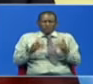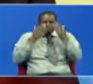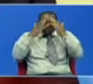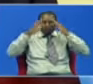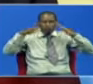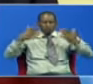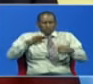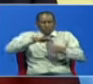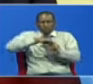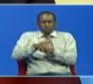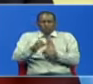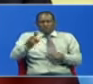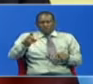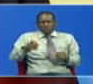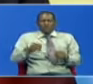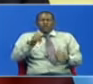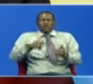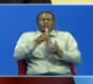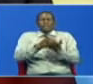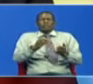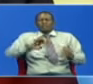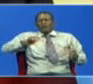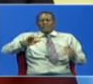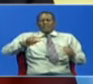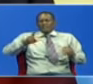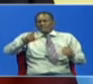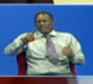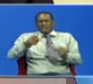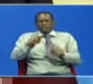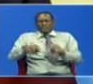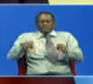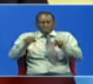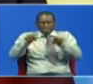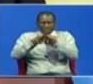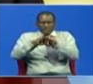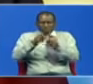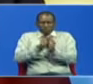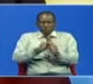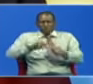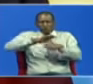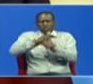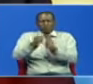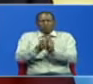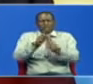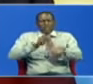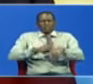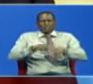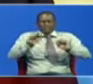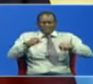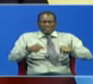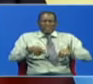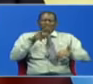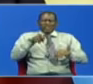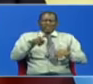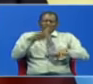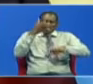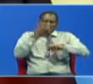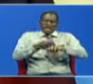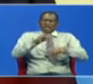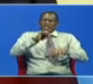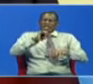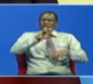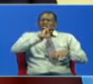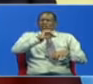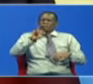is concerned. With some of the other viruses similar to COVID-19, over time, yes, herd immunity has been demonstrated and it becomes